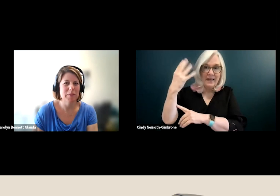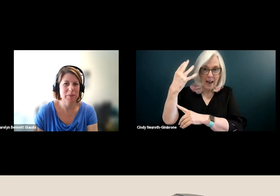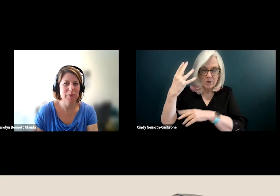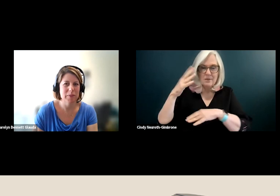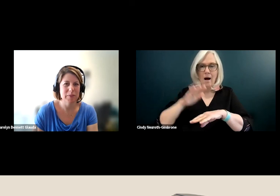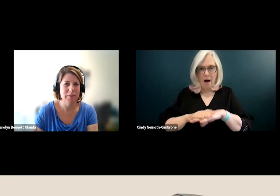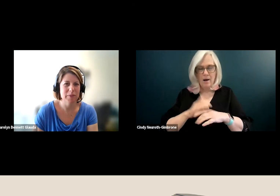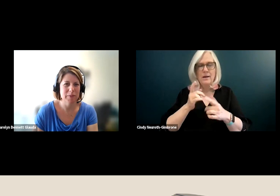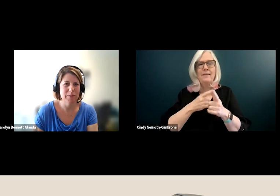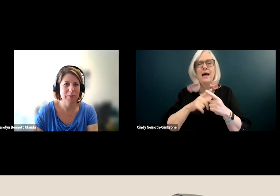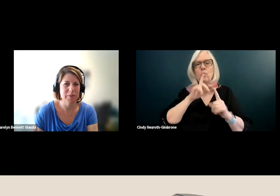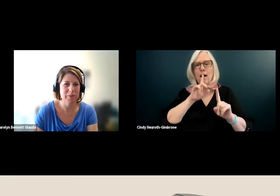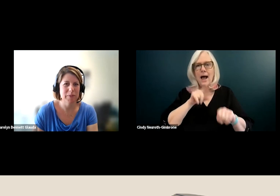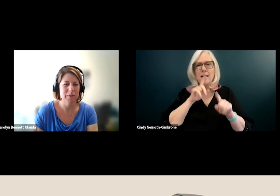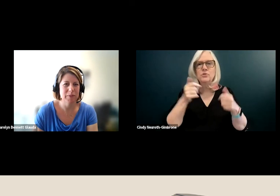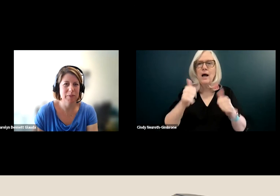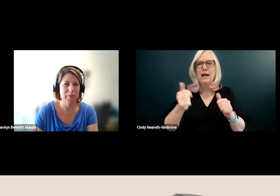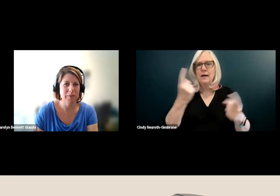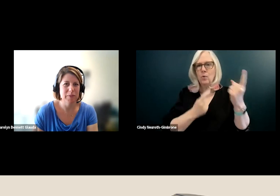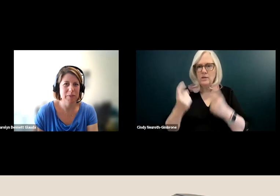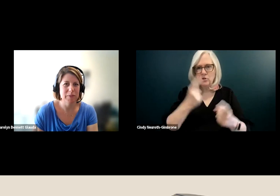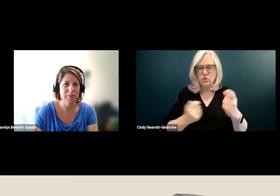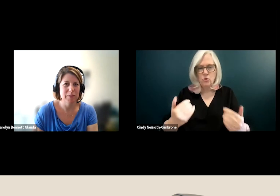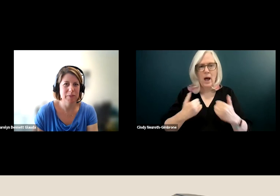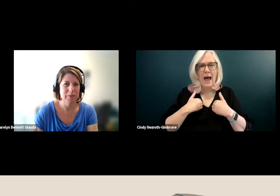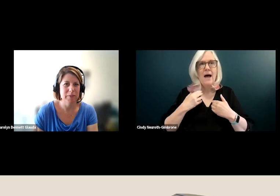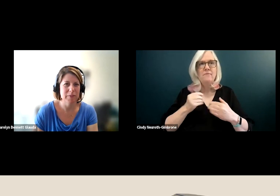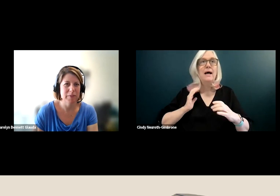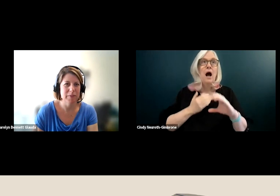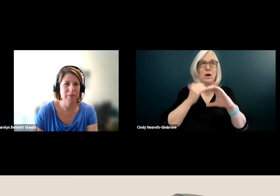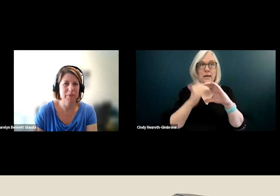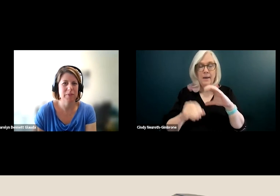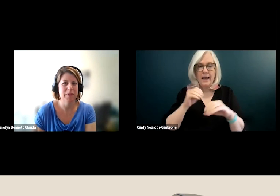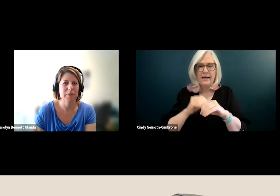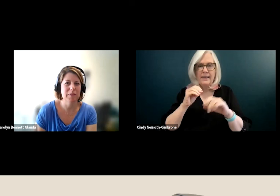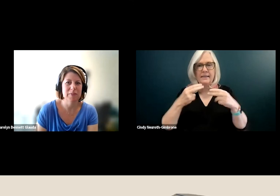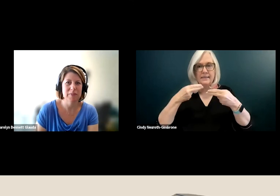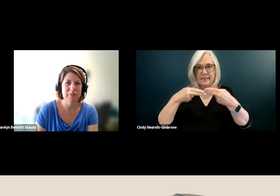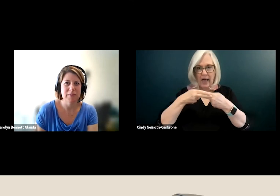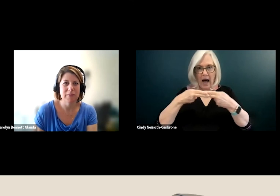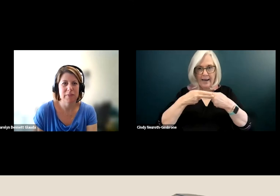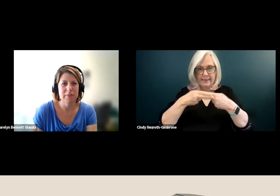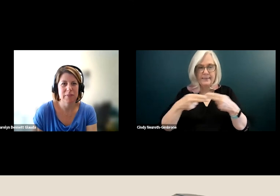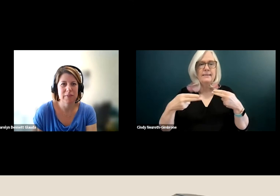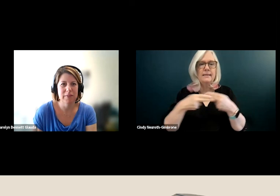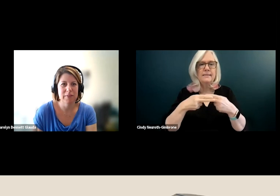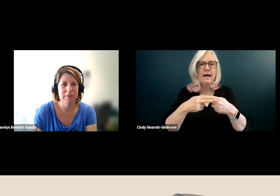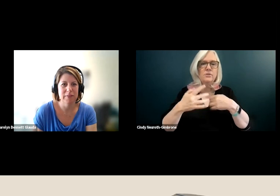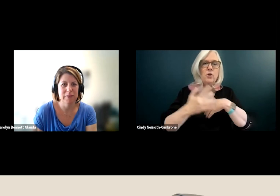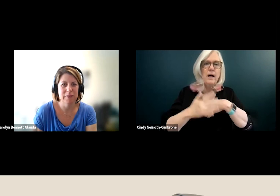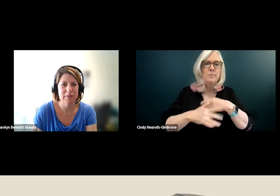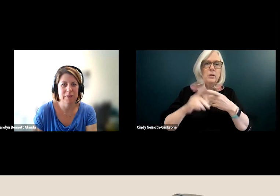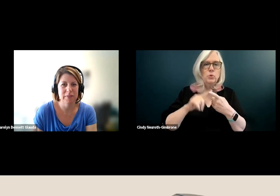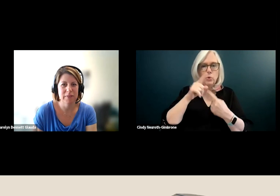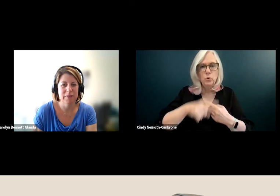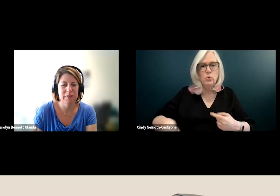that you have. And our emails are in the slides, and the slides are available to you, as well as a references page that's going